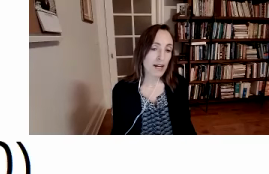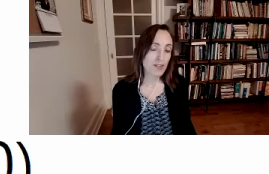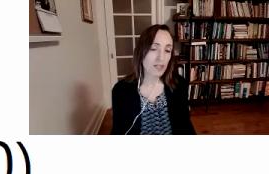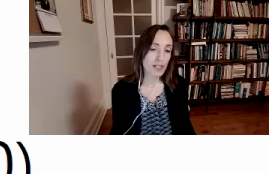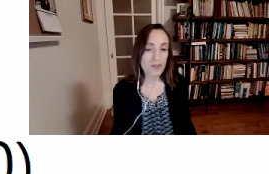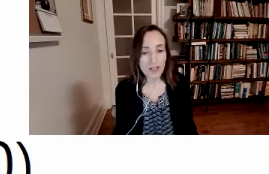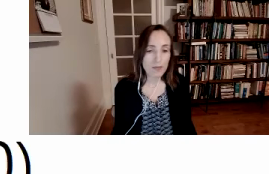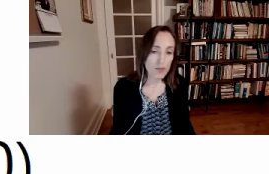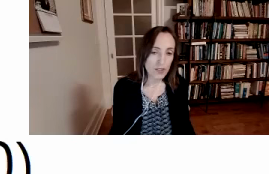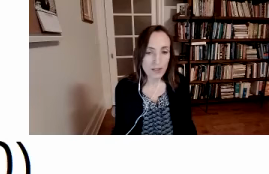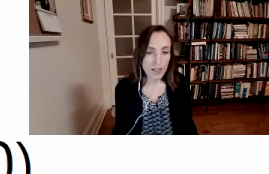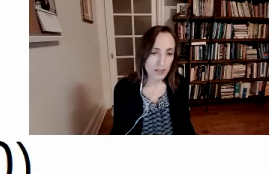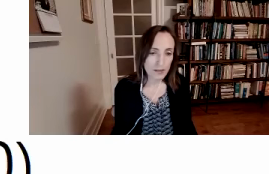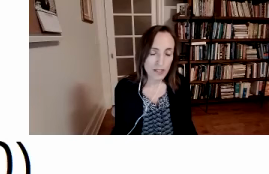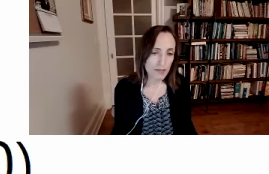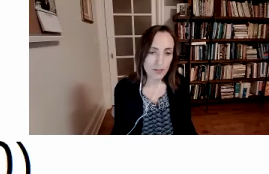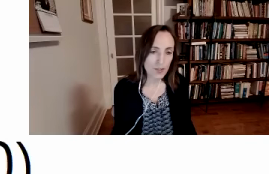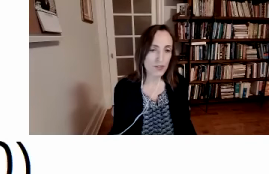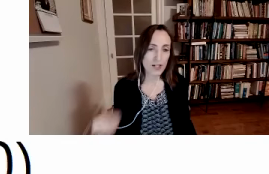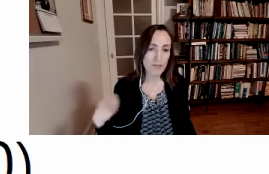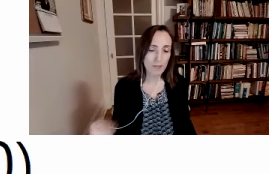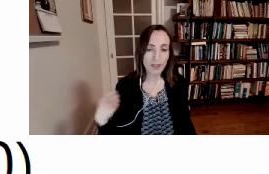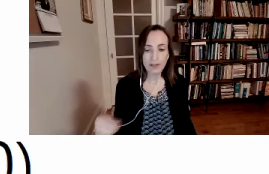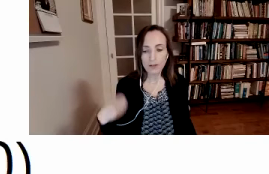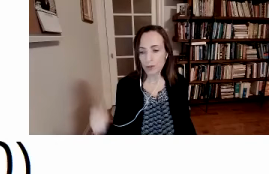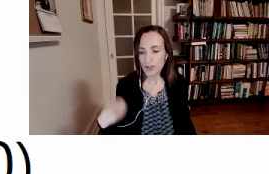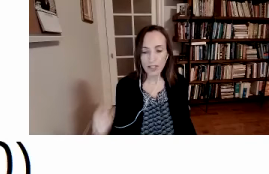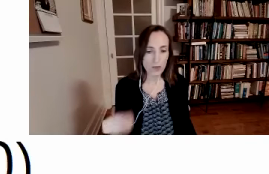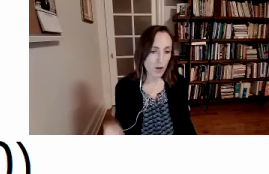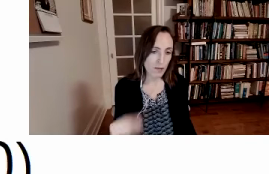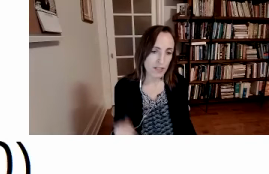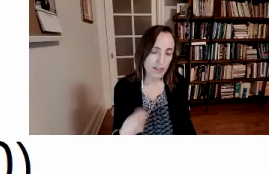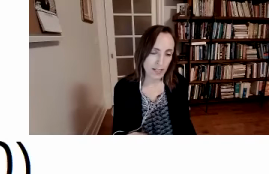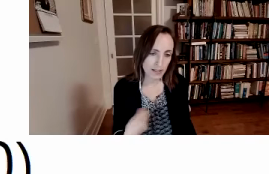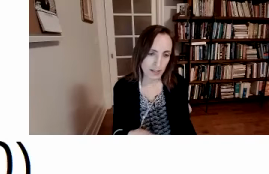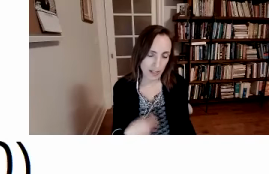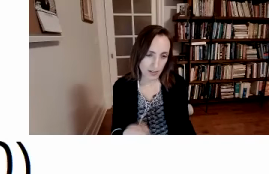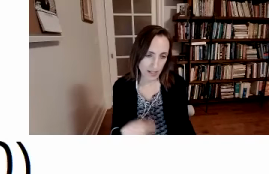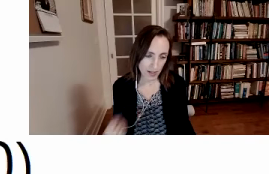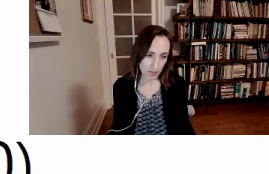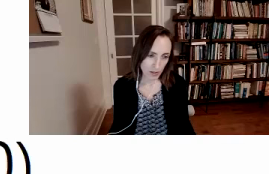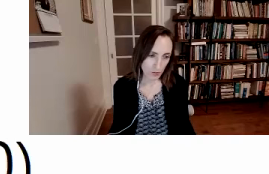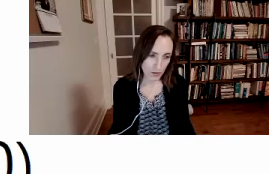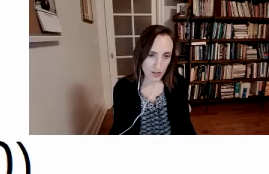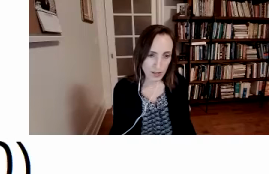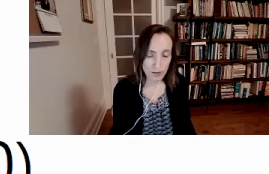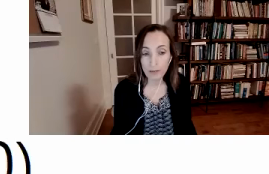the playback, so they can't stop and start the audio. They have to just mark the words they hear as prominent, and then in the next task,